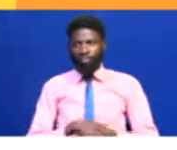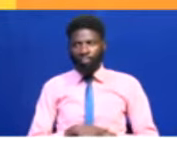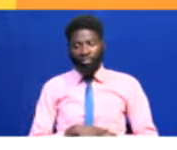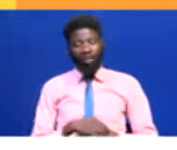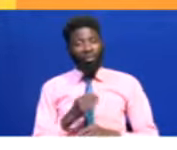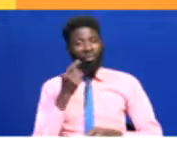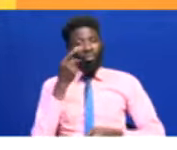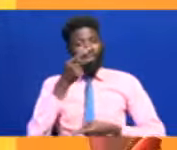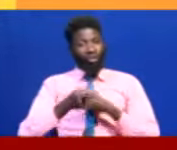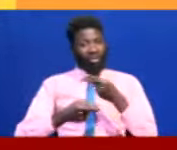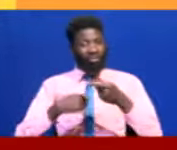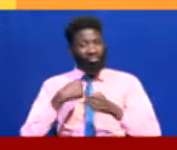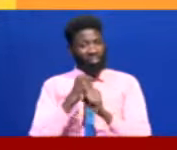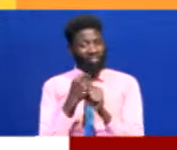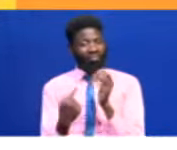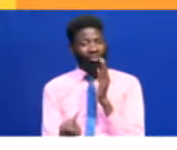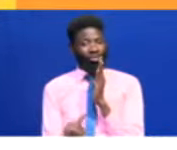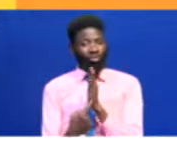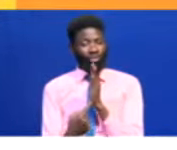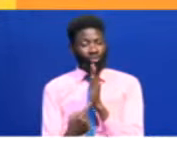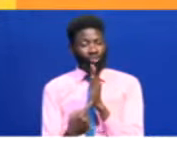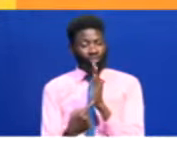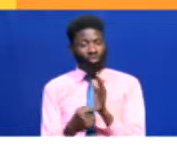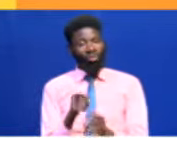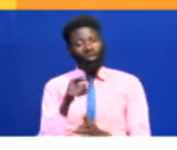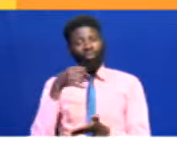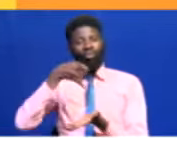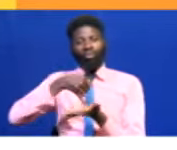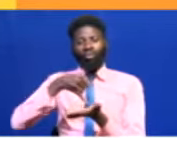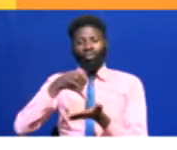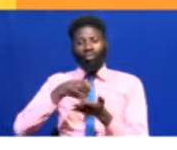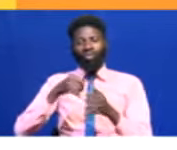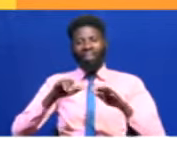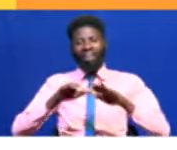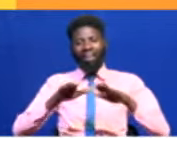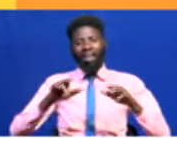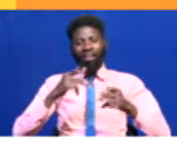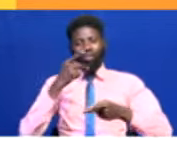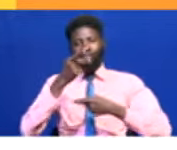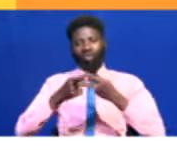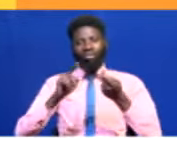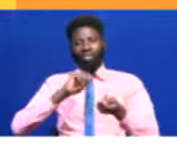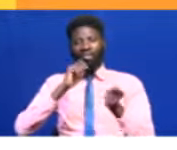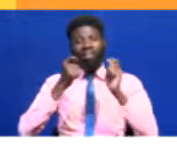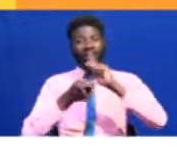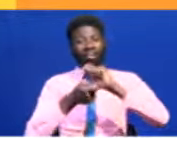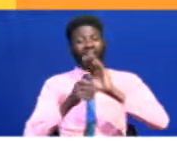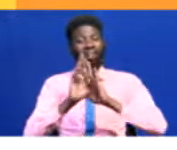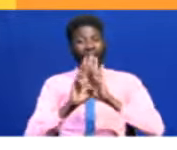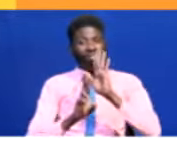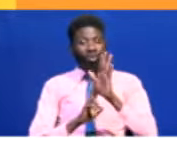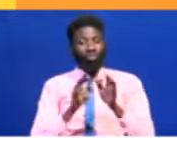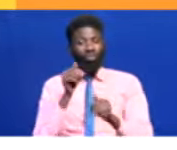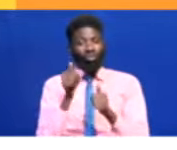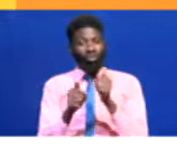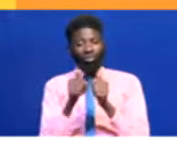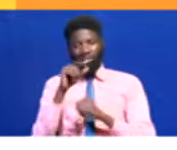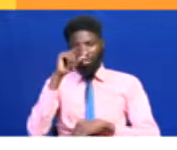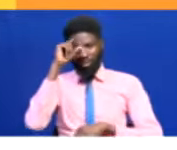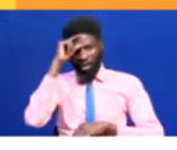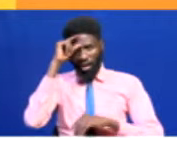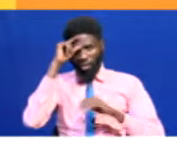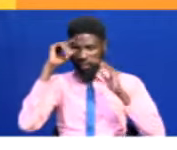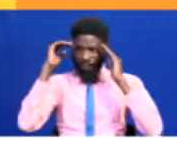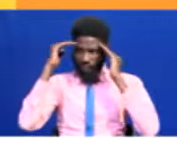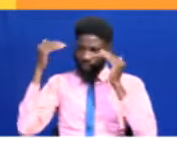Digitization process is one of the land reforms that the government has embarked on, and I want